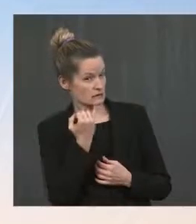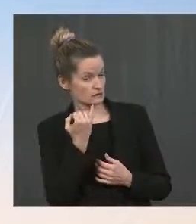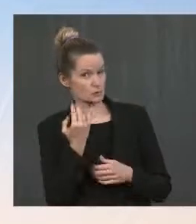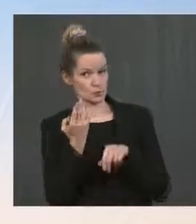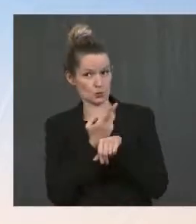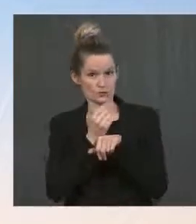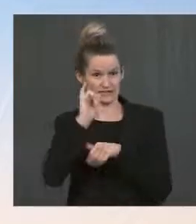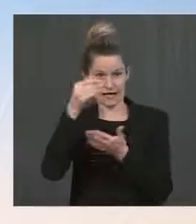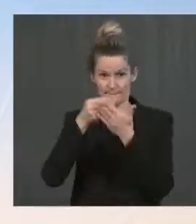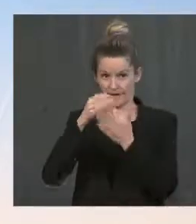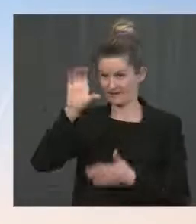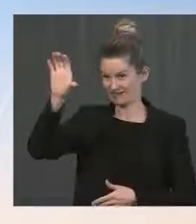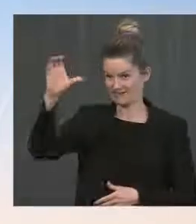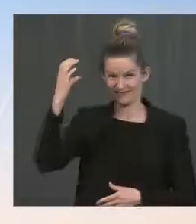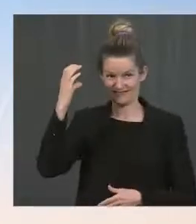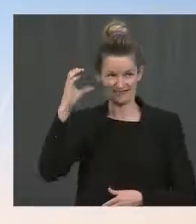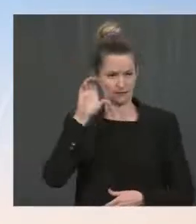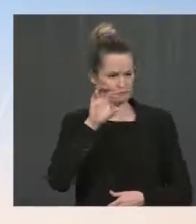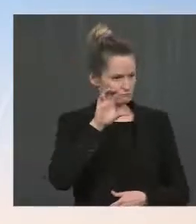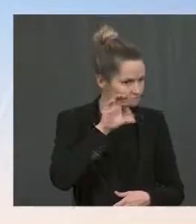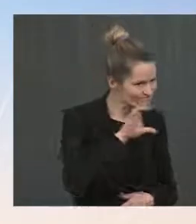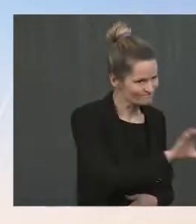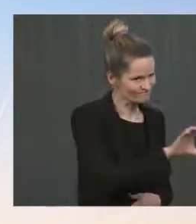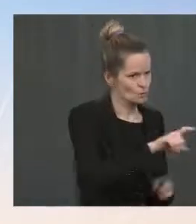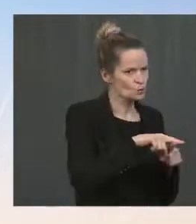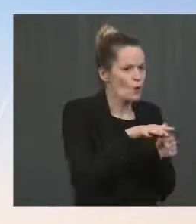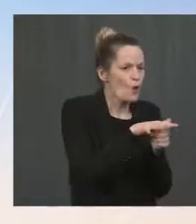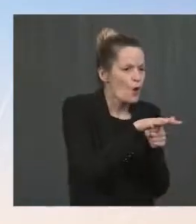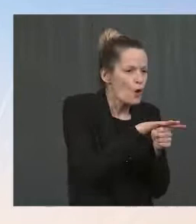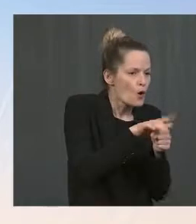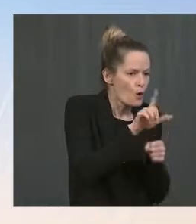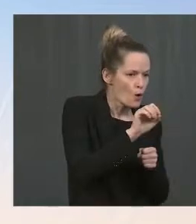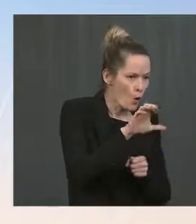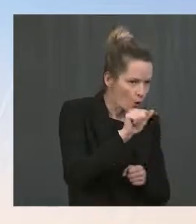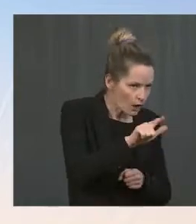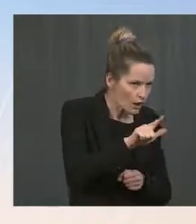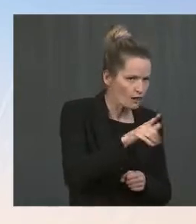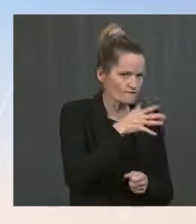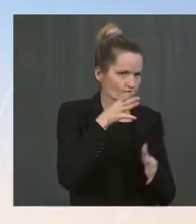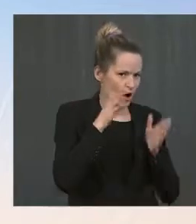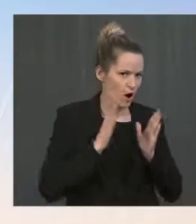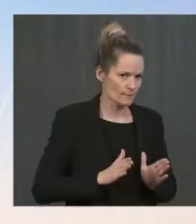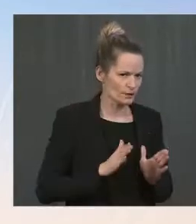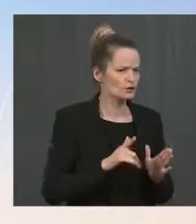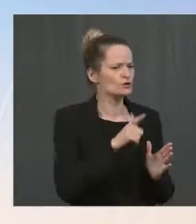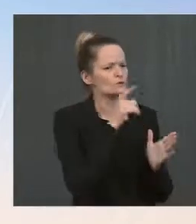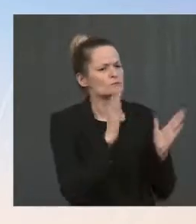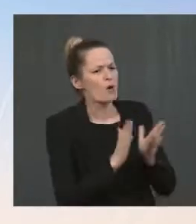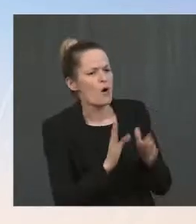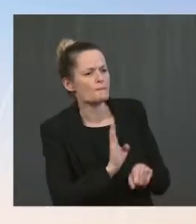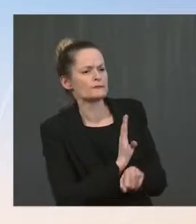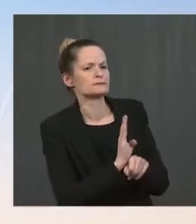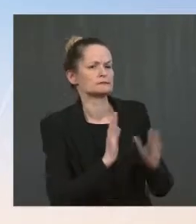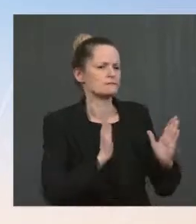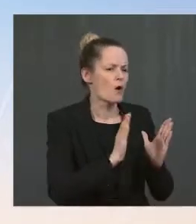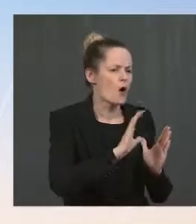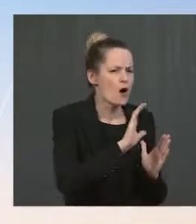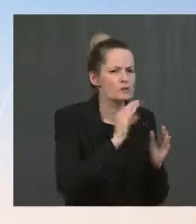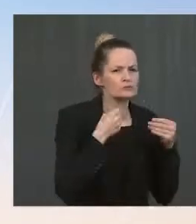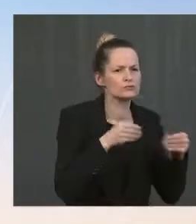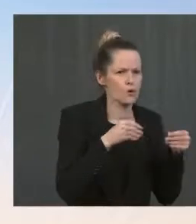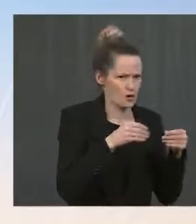and regional distributors, and to focus and direct some of those resources as well on